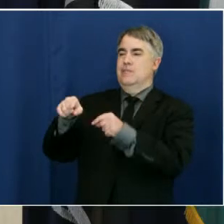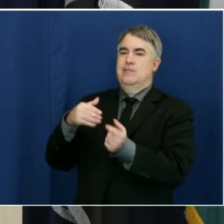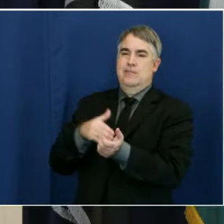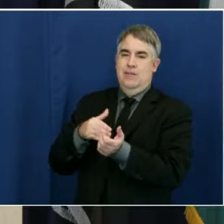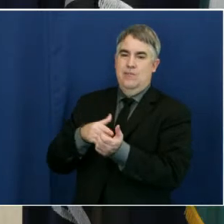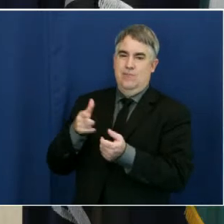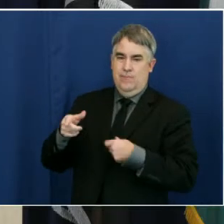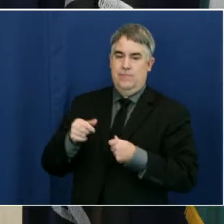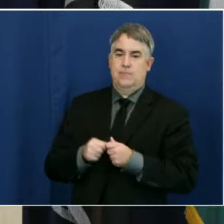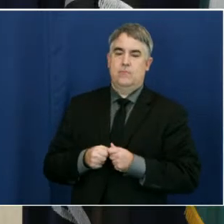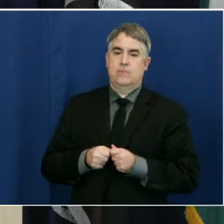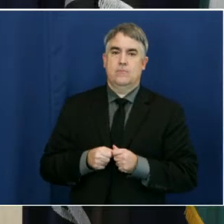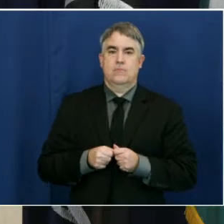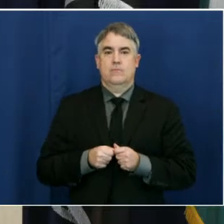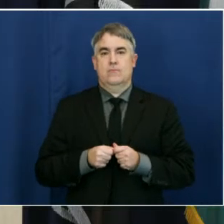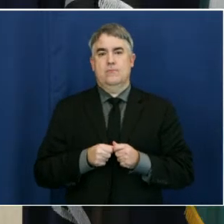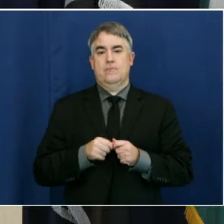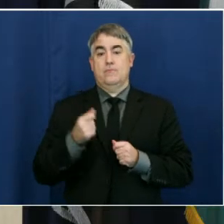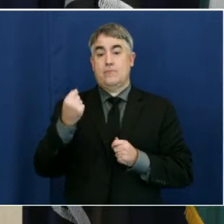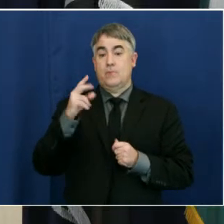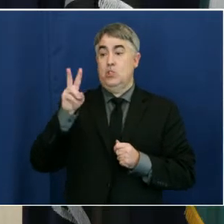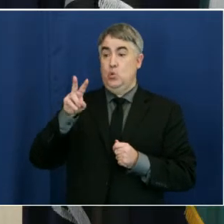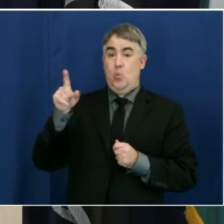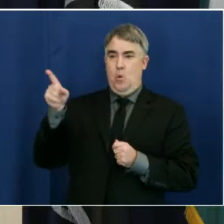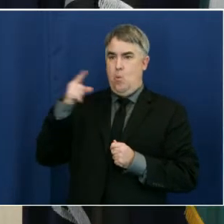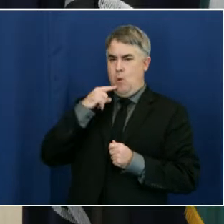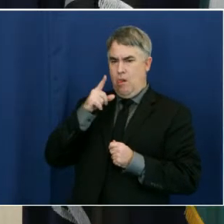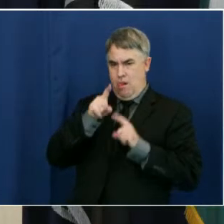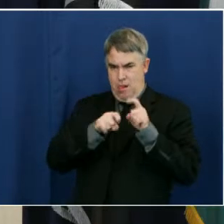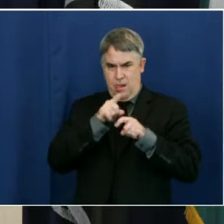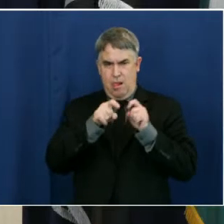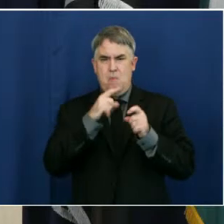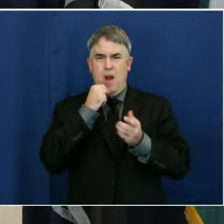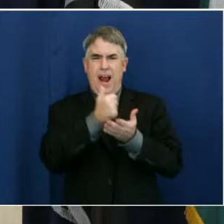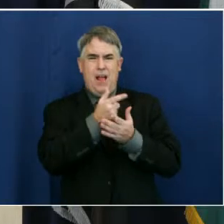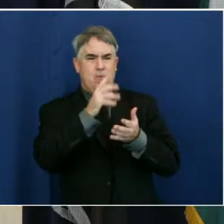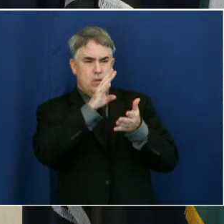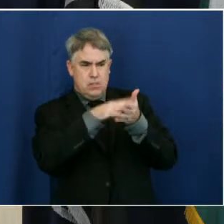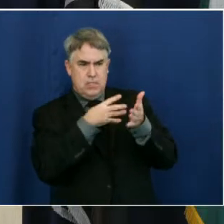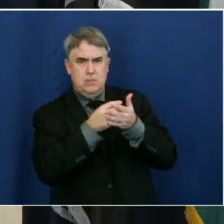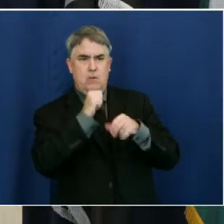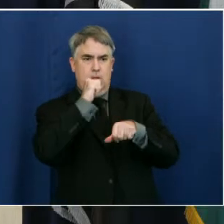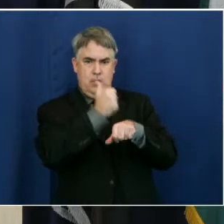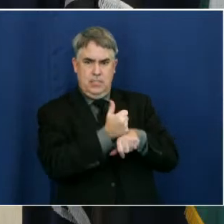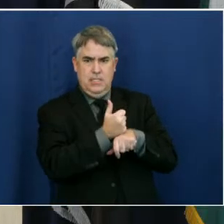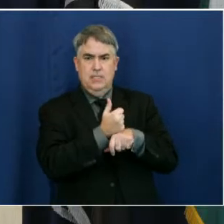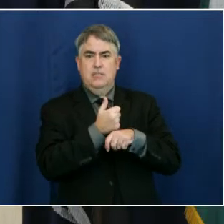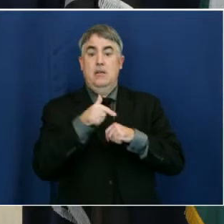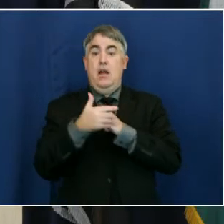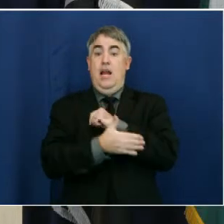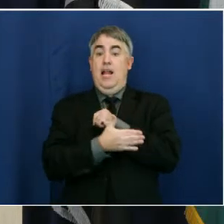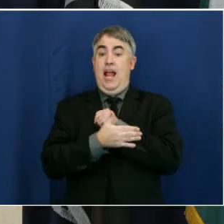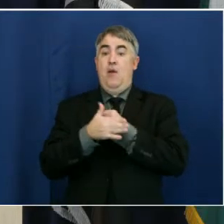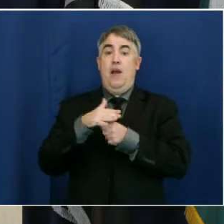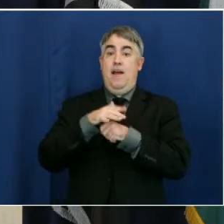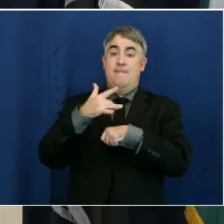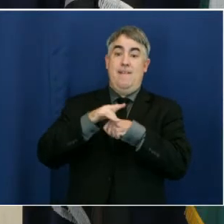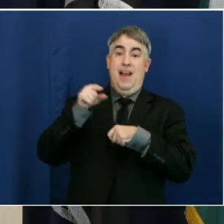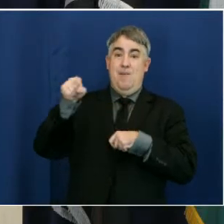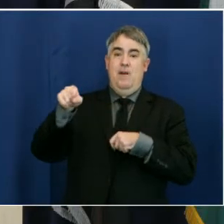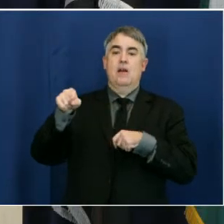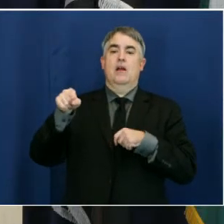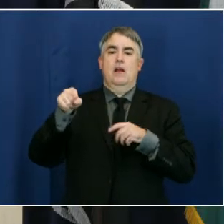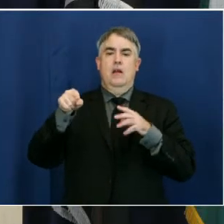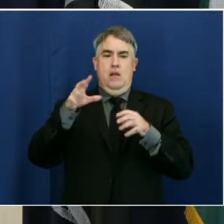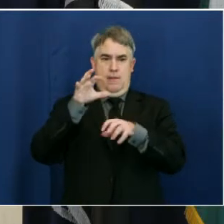to schedule that senior 75 and older if there is an available appointment at a county site for one of those appointments, along with